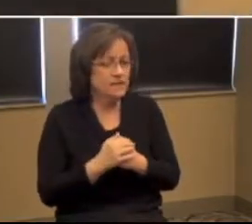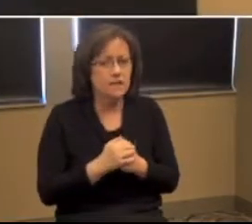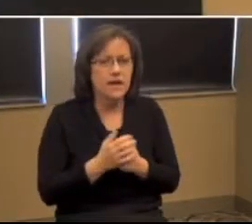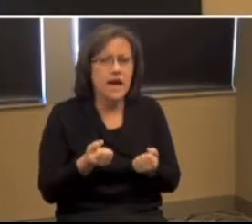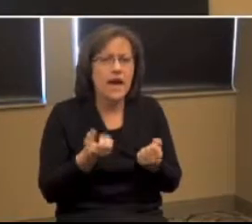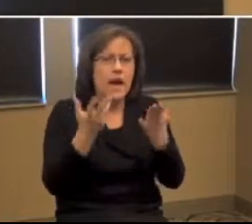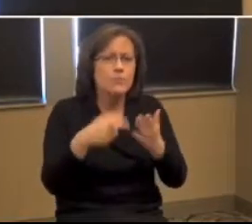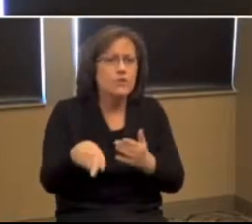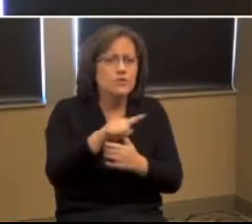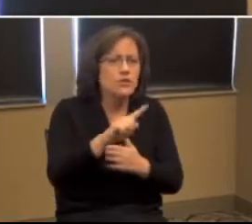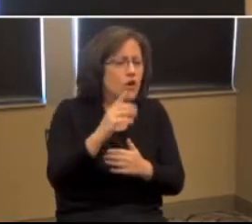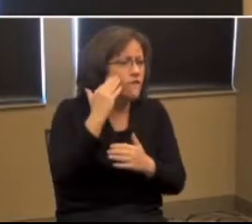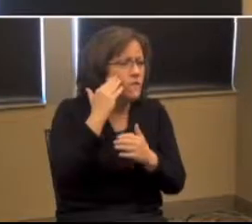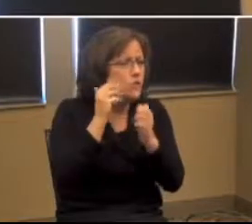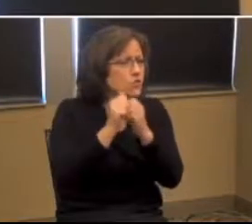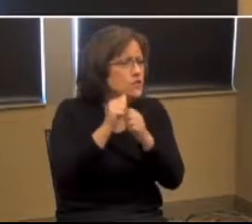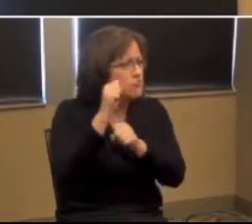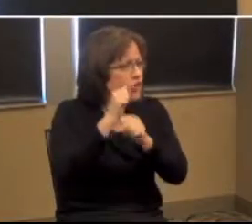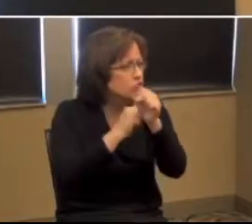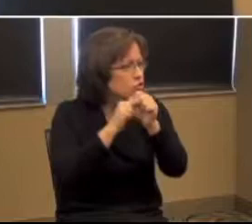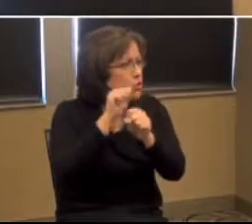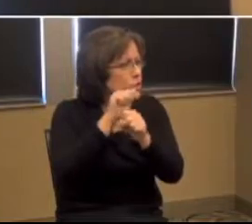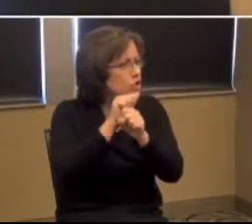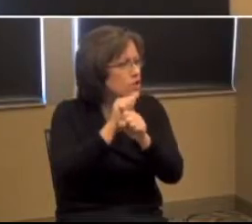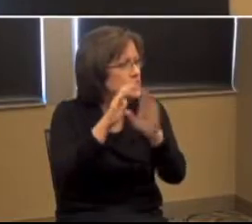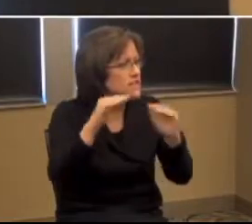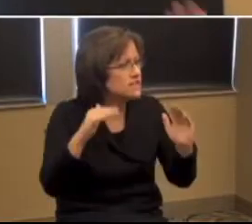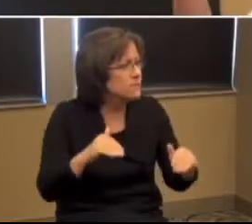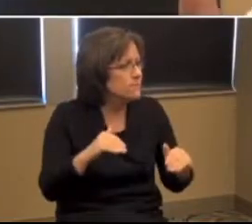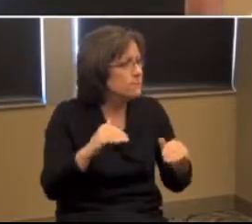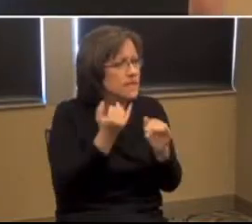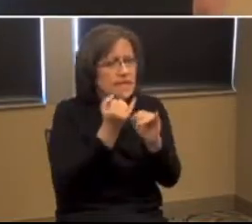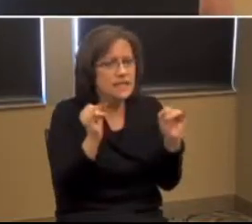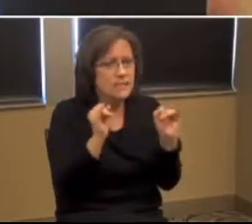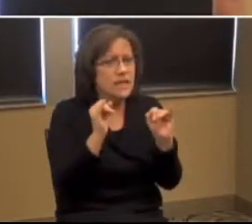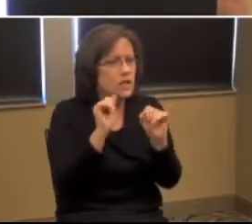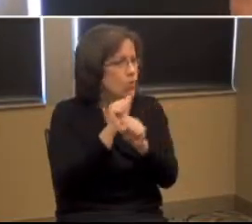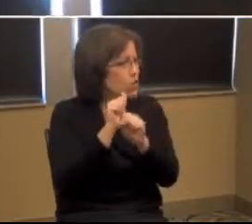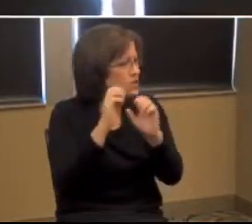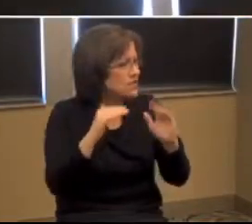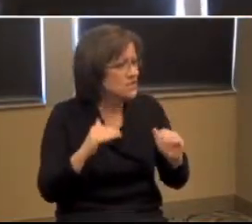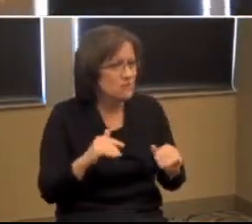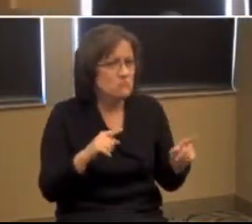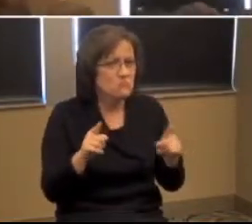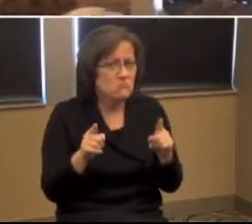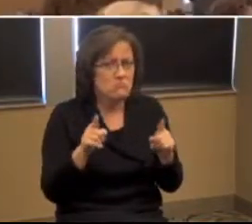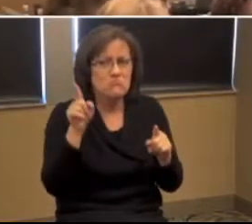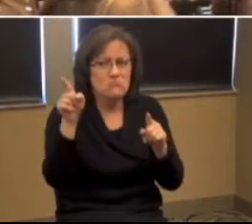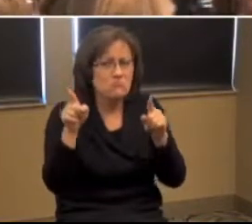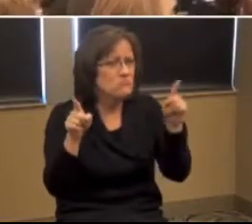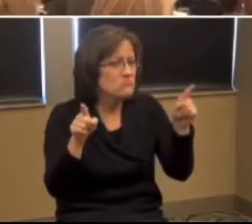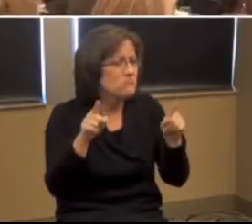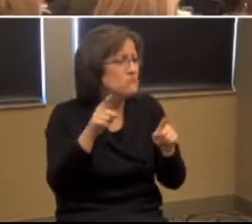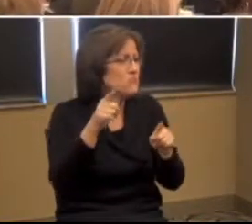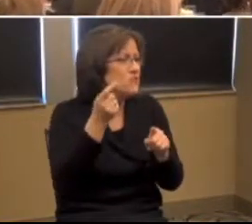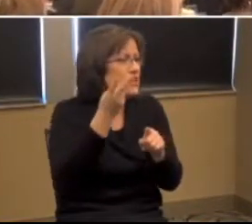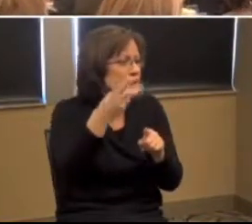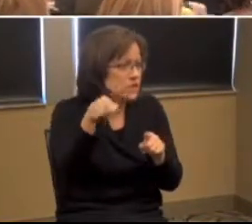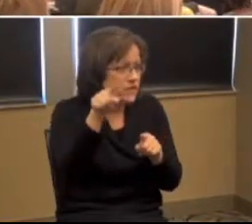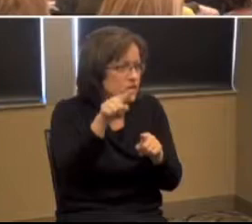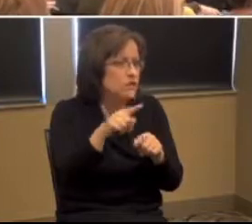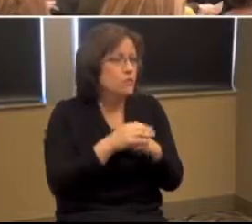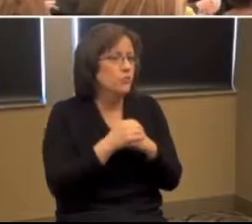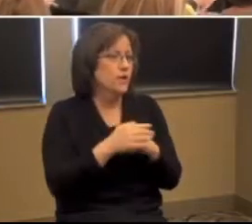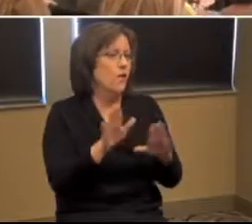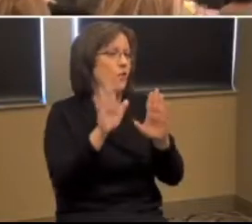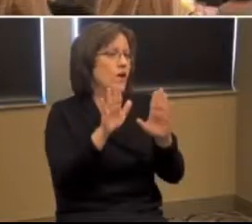with structured work systems or independent work systems? So there's a few of you out there, so you'll be an awesome resource